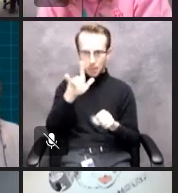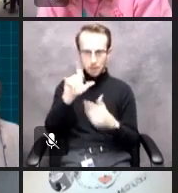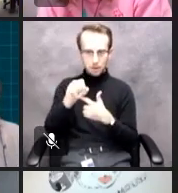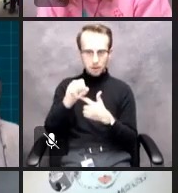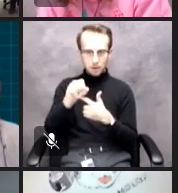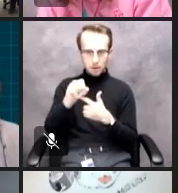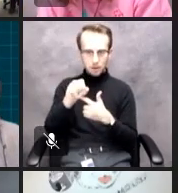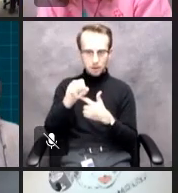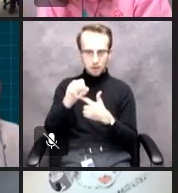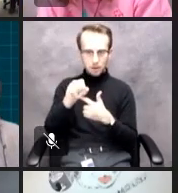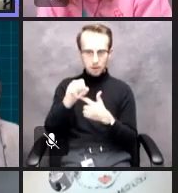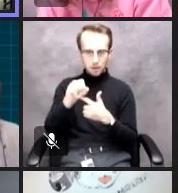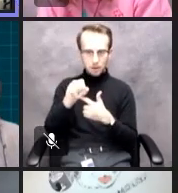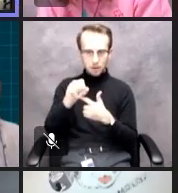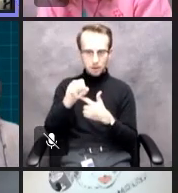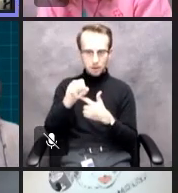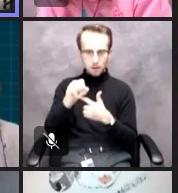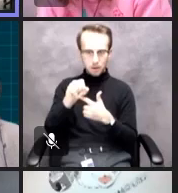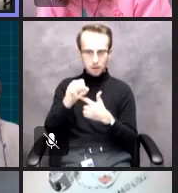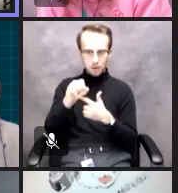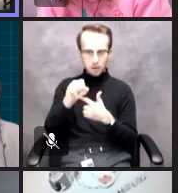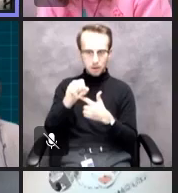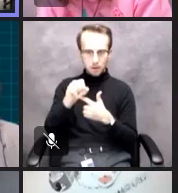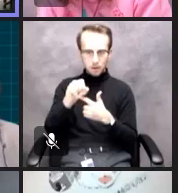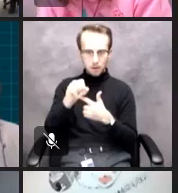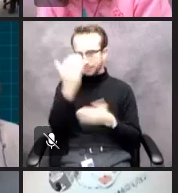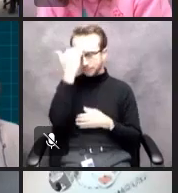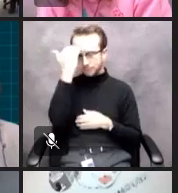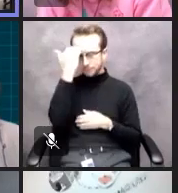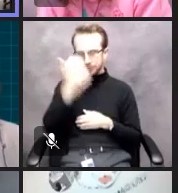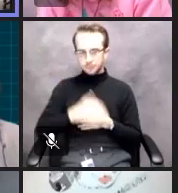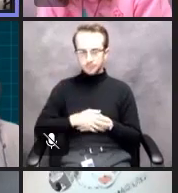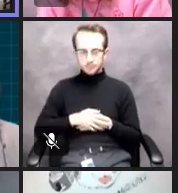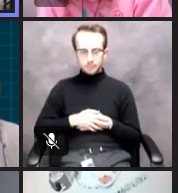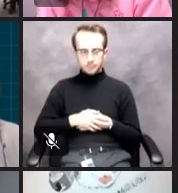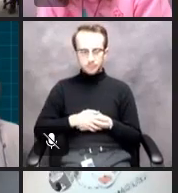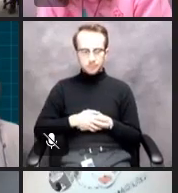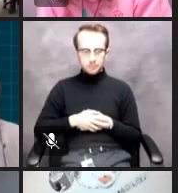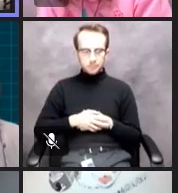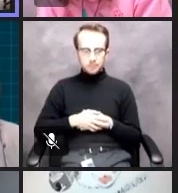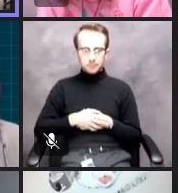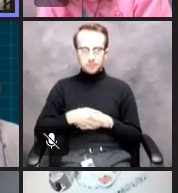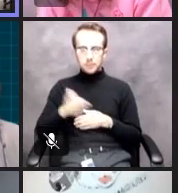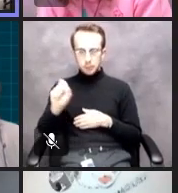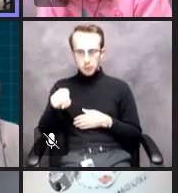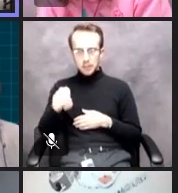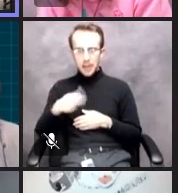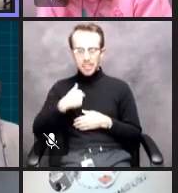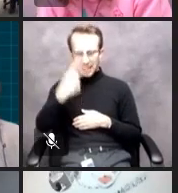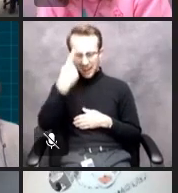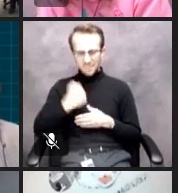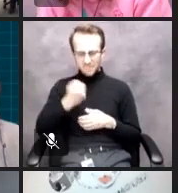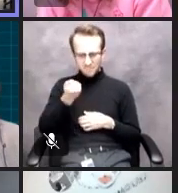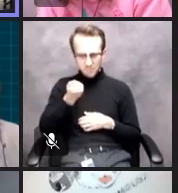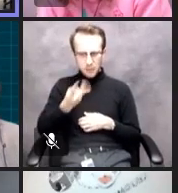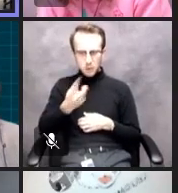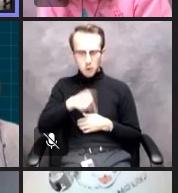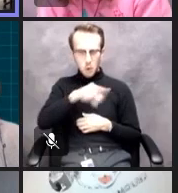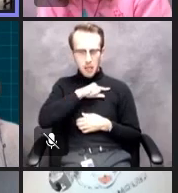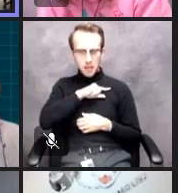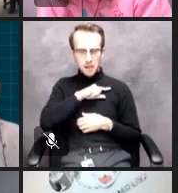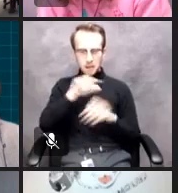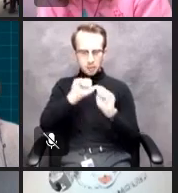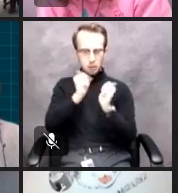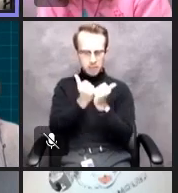informed. Yeah, I think you've got a number of quality associations in the state that pay a lot of